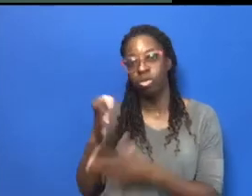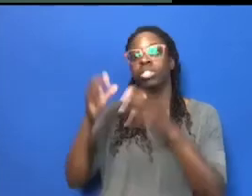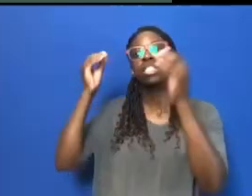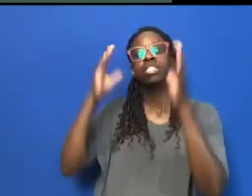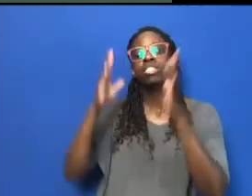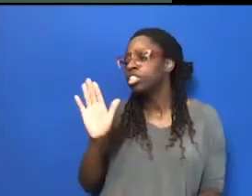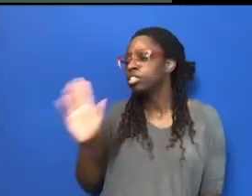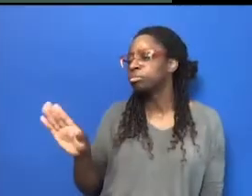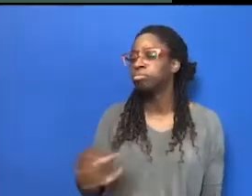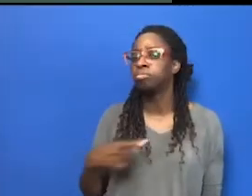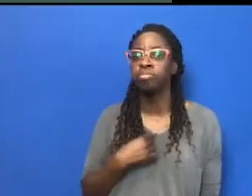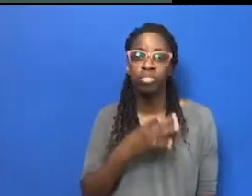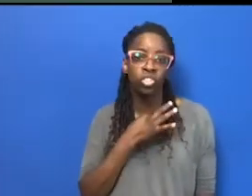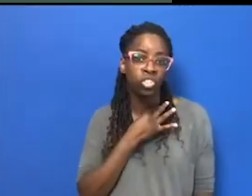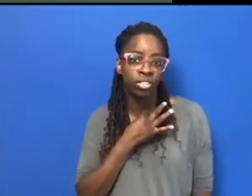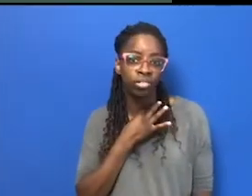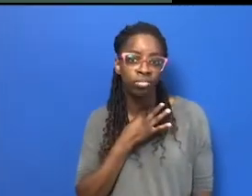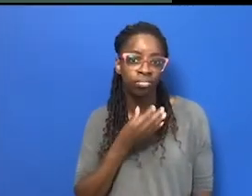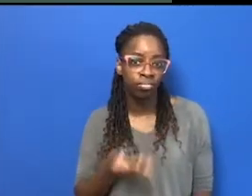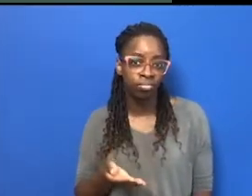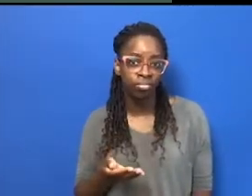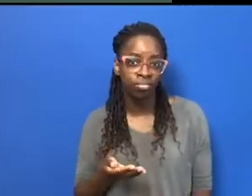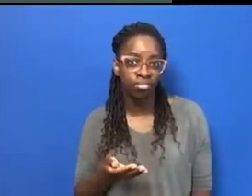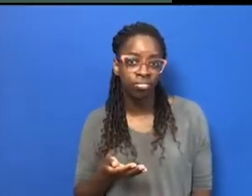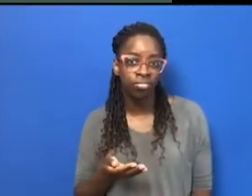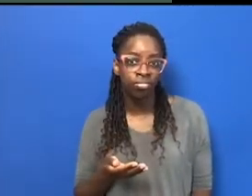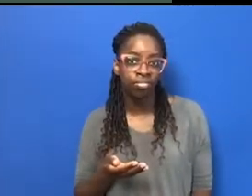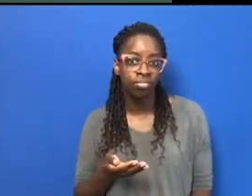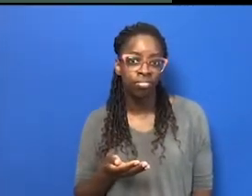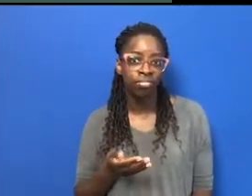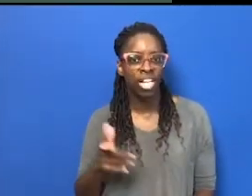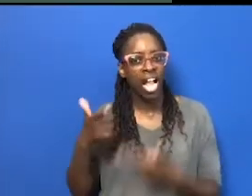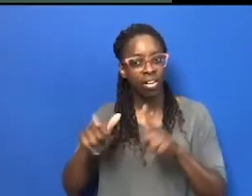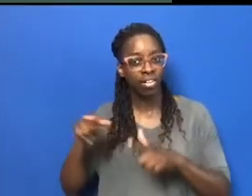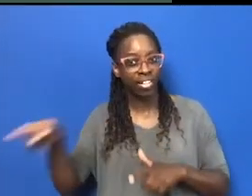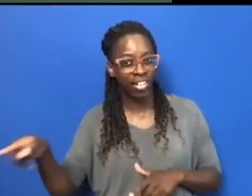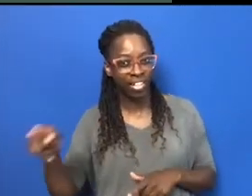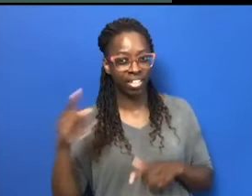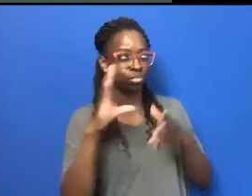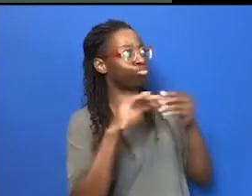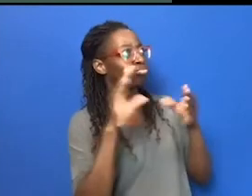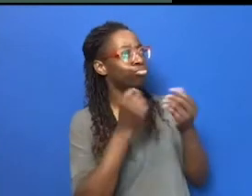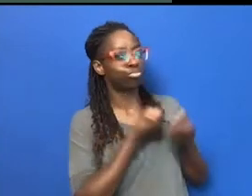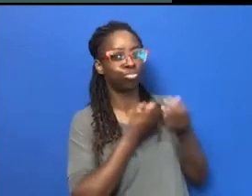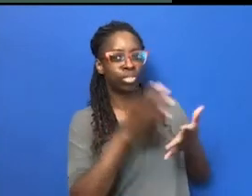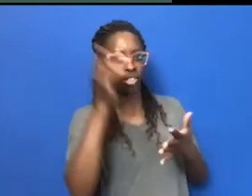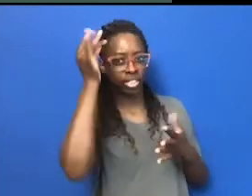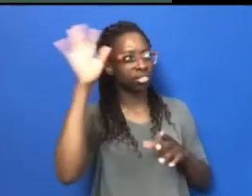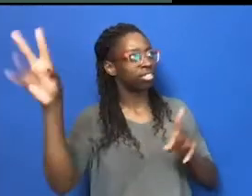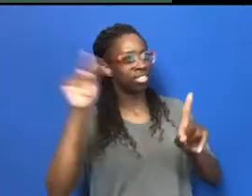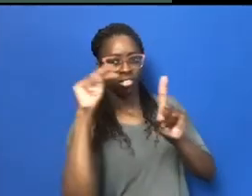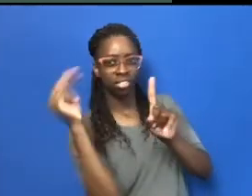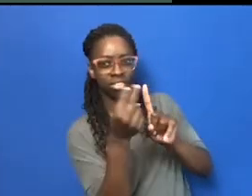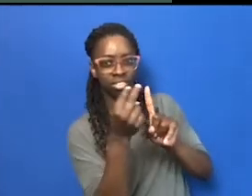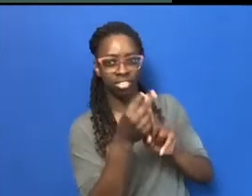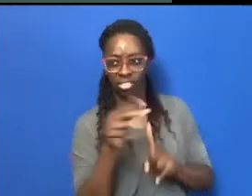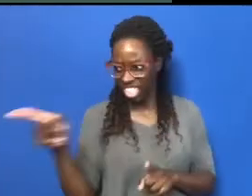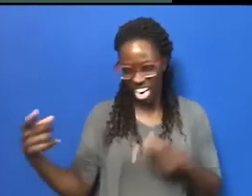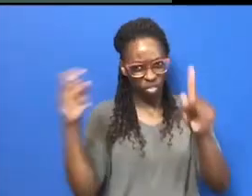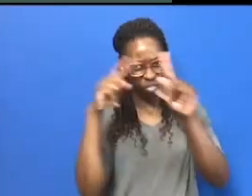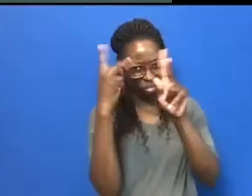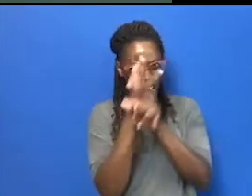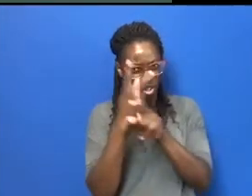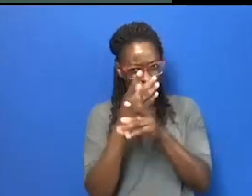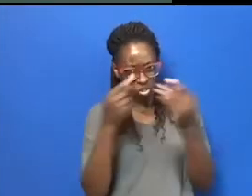in return? So we need to work on changing our viewpoint and view the child as the person who could solve the problem and who could provide the answers instead of